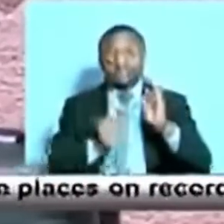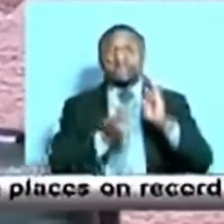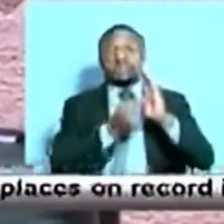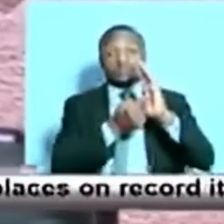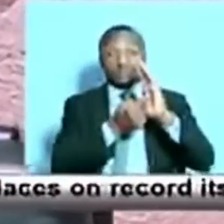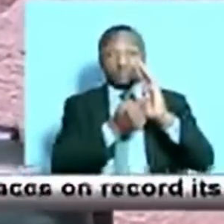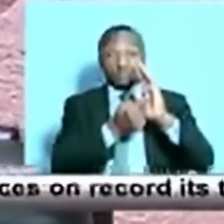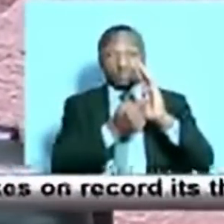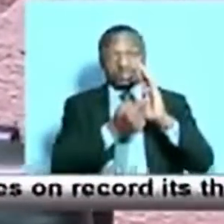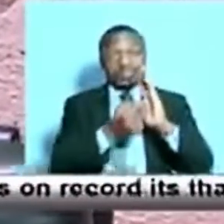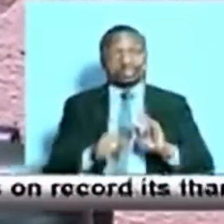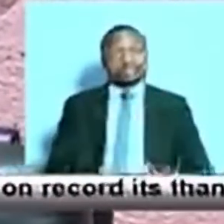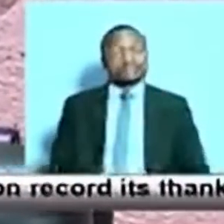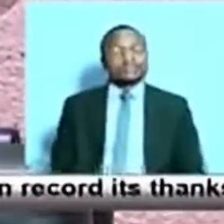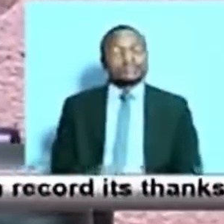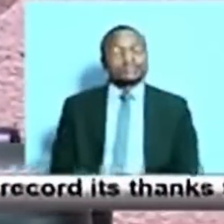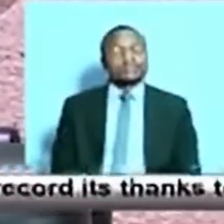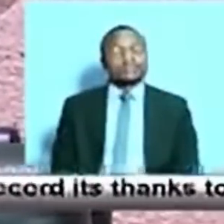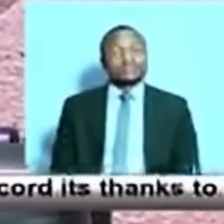of